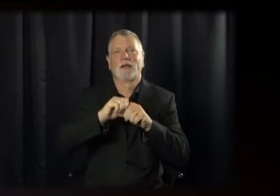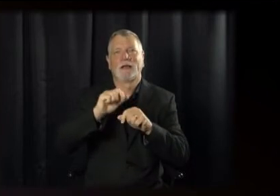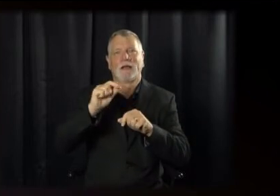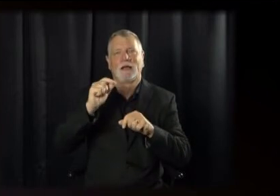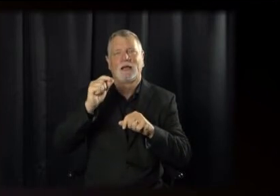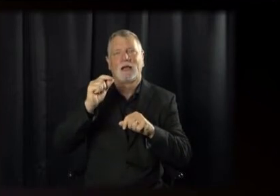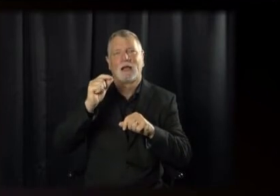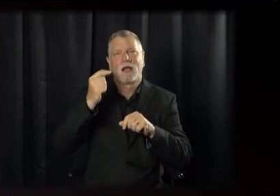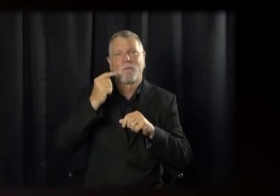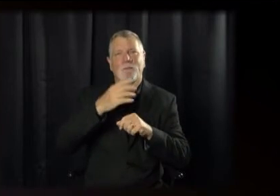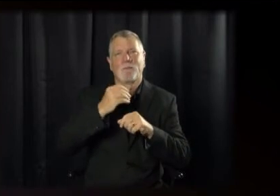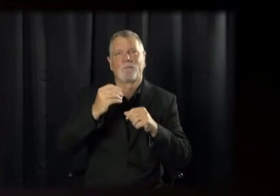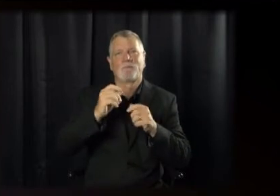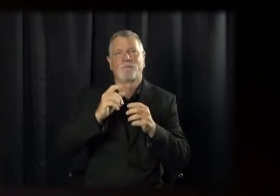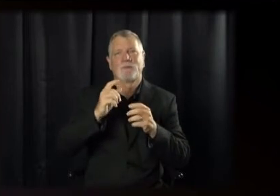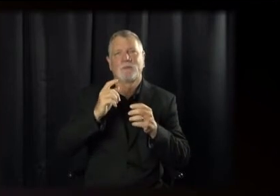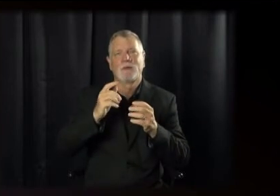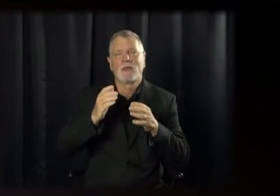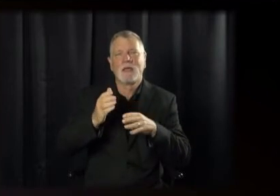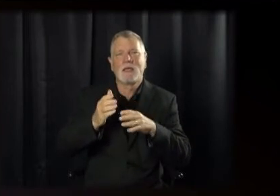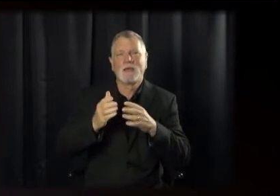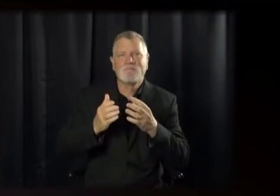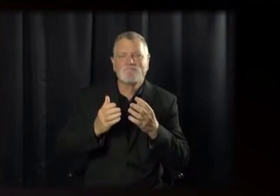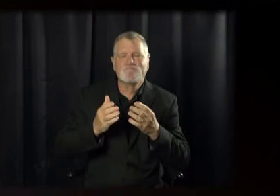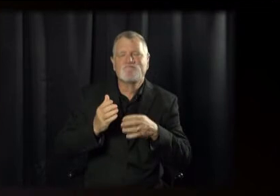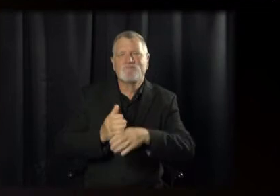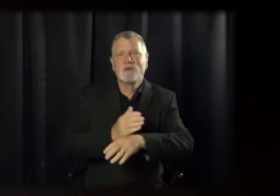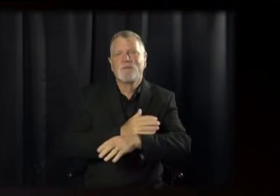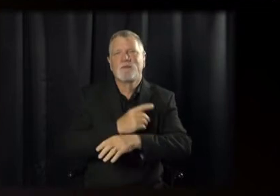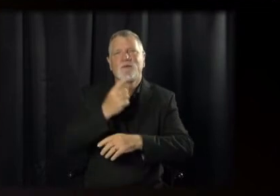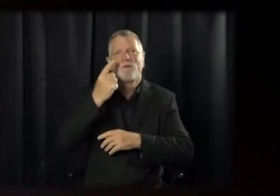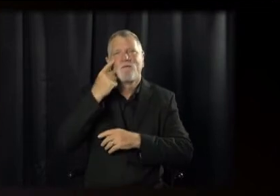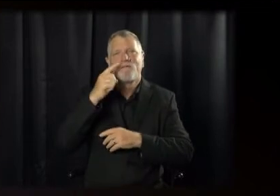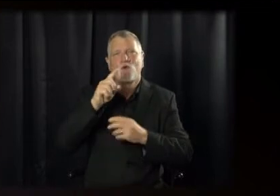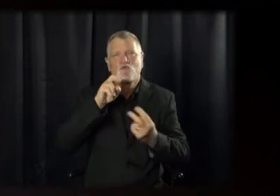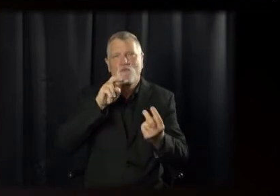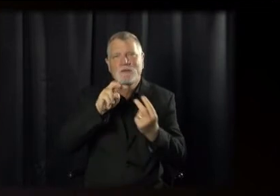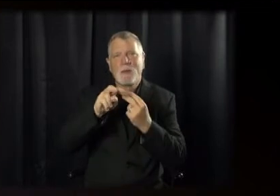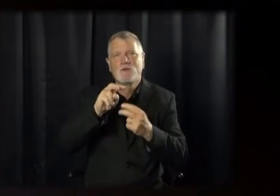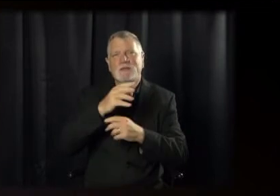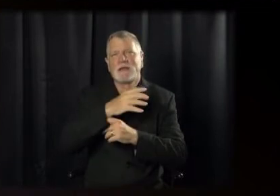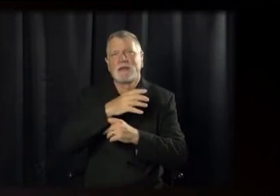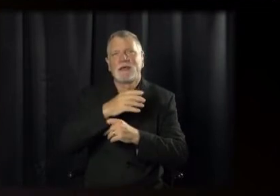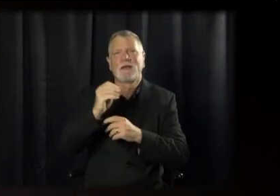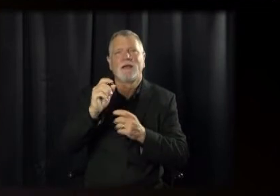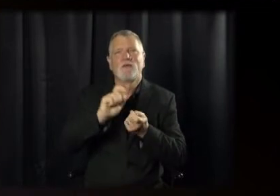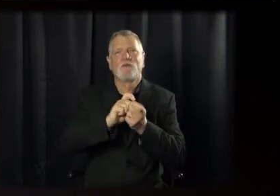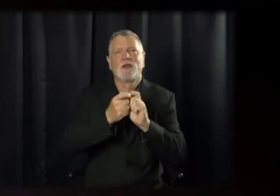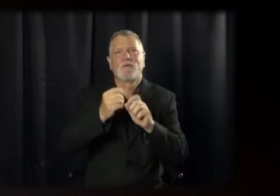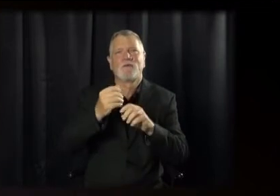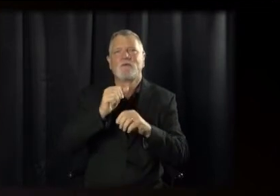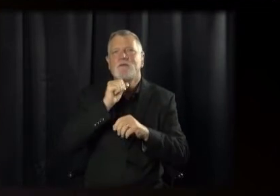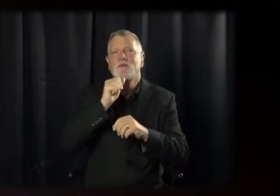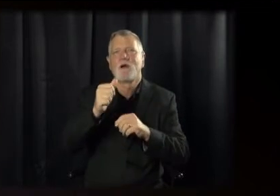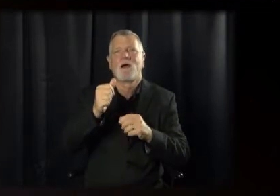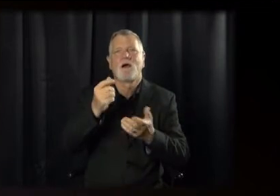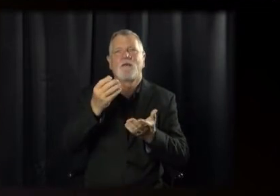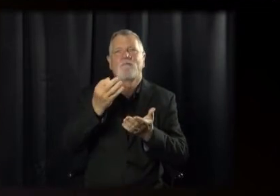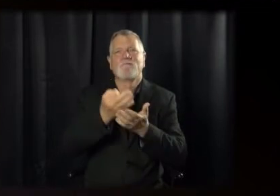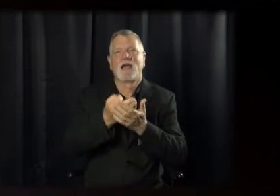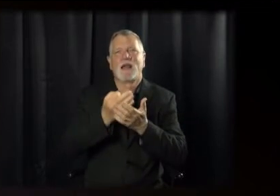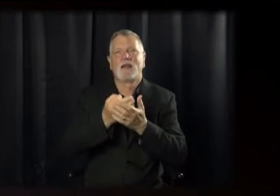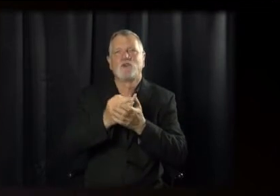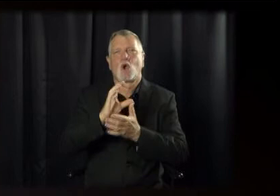governance, increasing transparency in accounting, and improving supervisory interventions, transfer of non-financial co-ops.